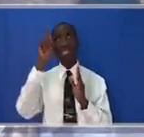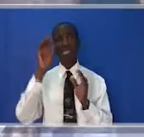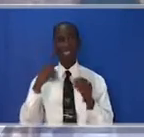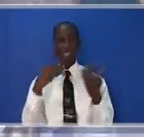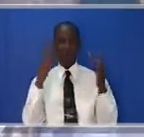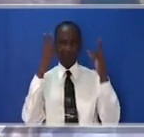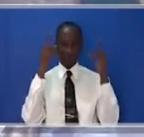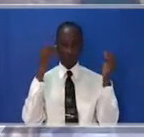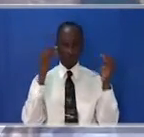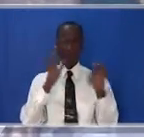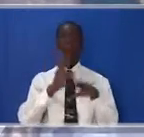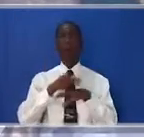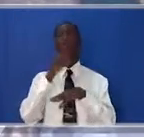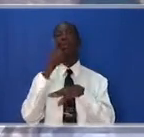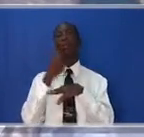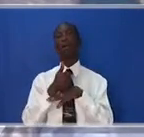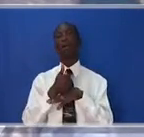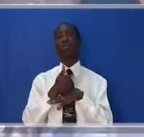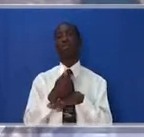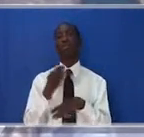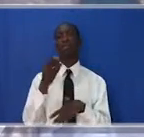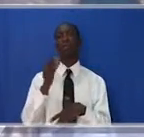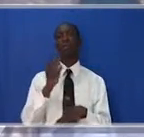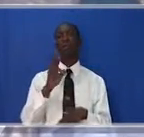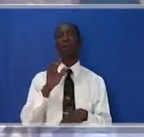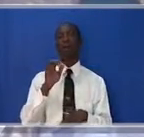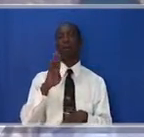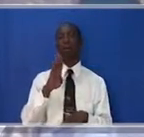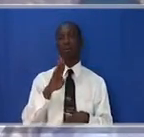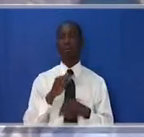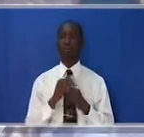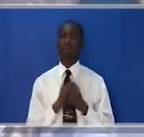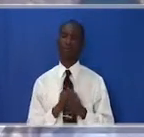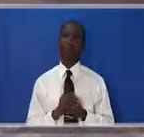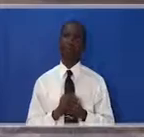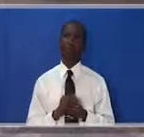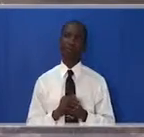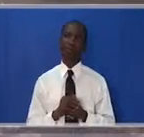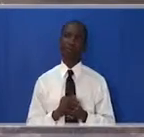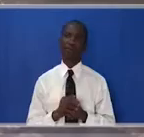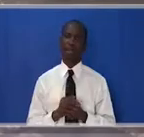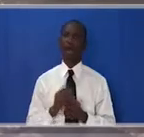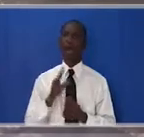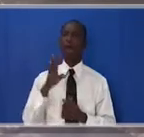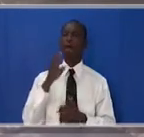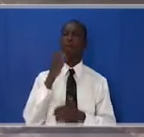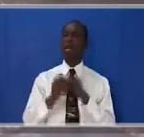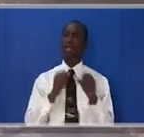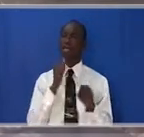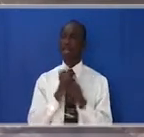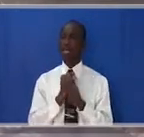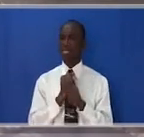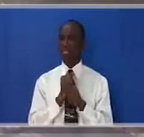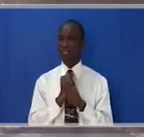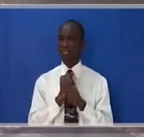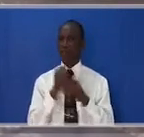Israel ehu a emransem a shede ne atemusem wo mun mfirisi aha na